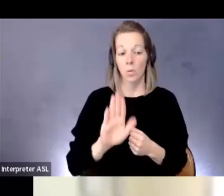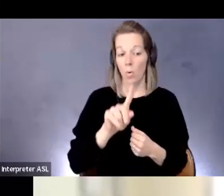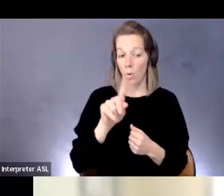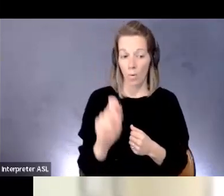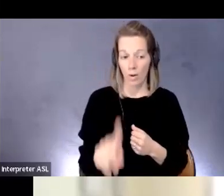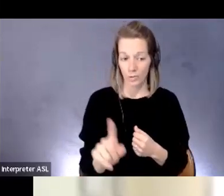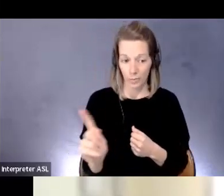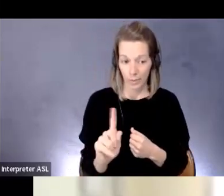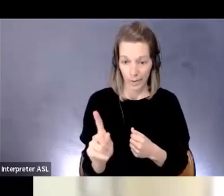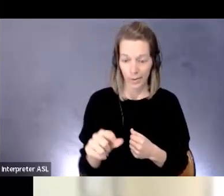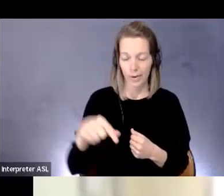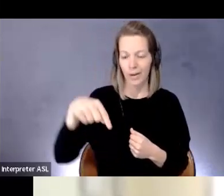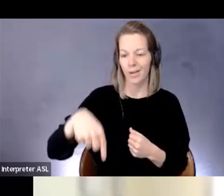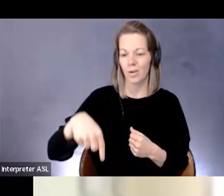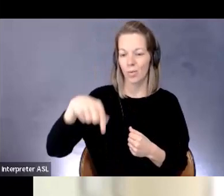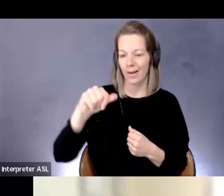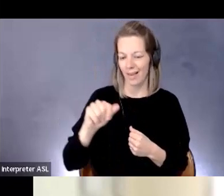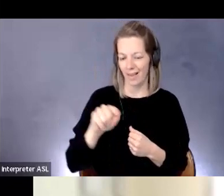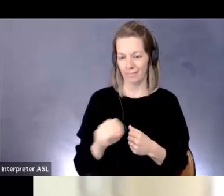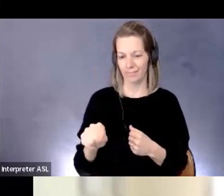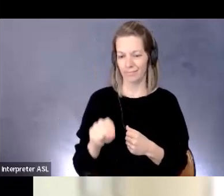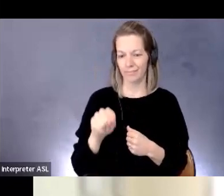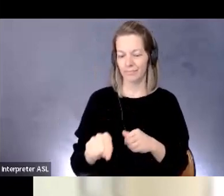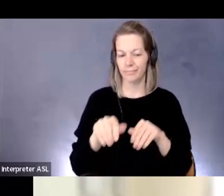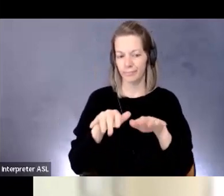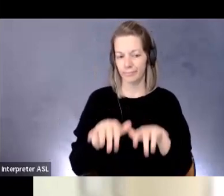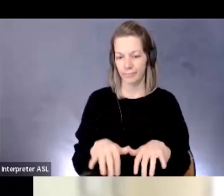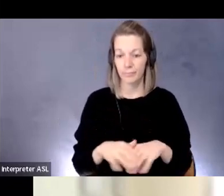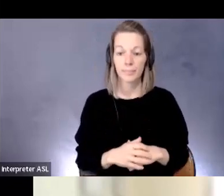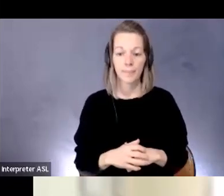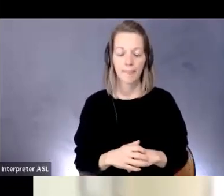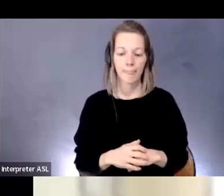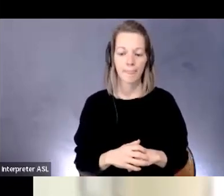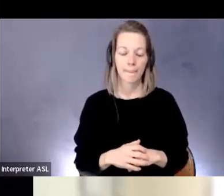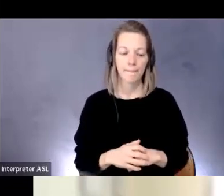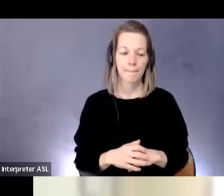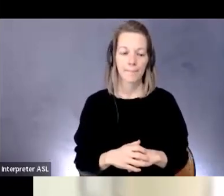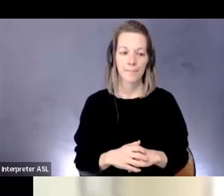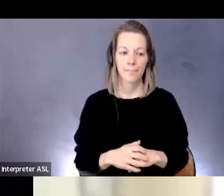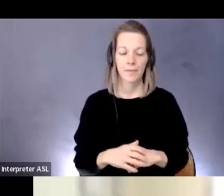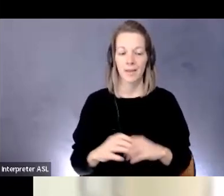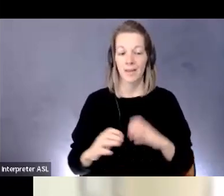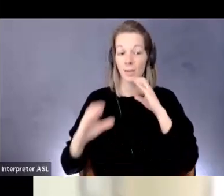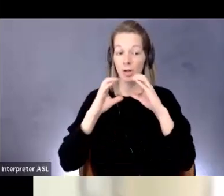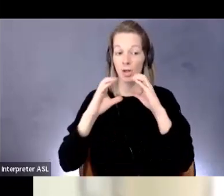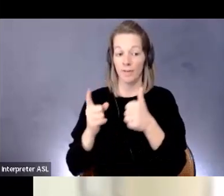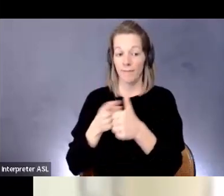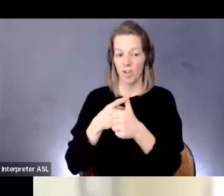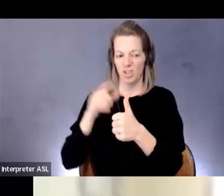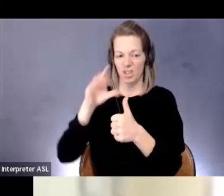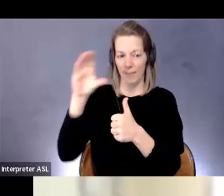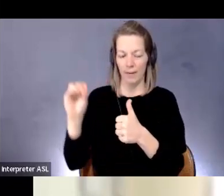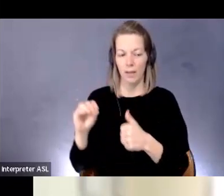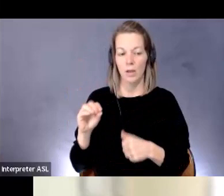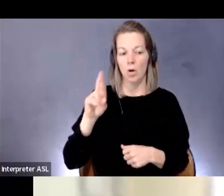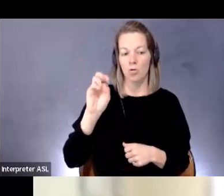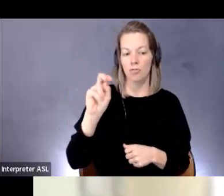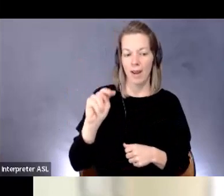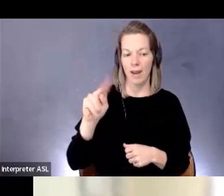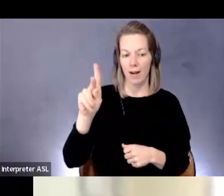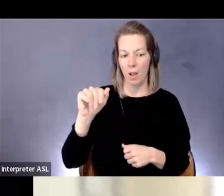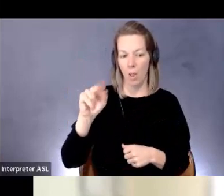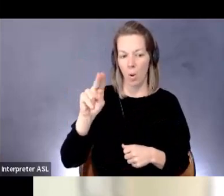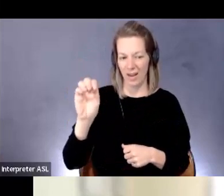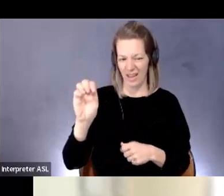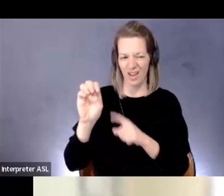in the Q&A box at any time. My colleague, CommunicationFIRST Policy Associate Ren Coloni, will present